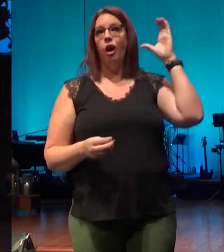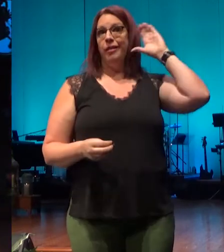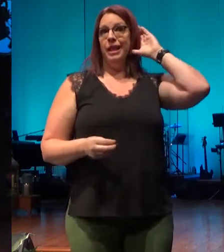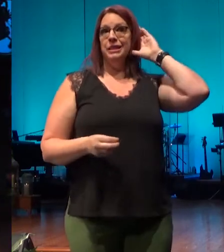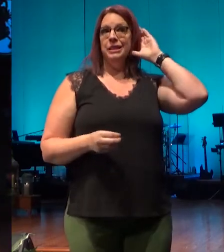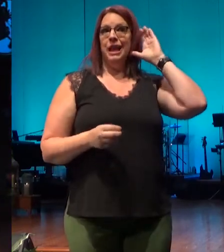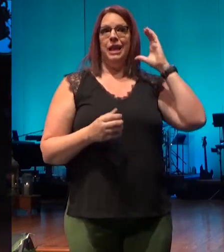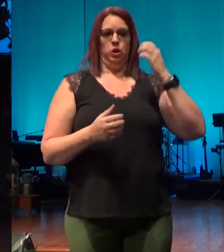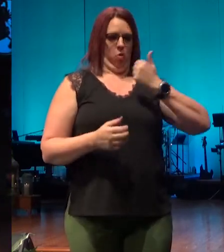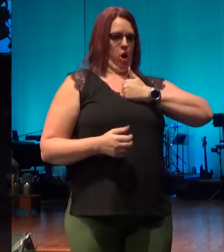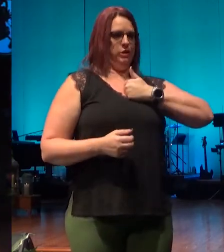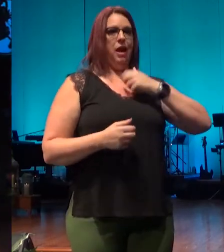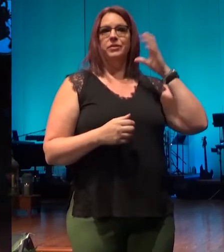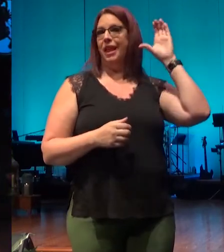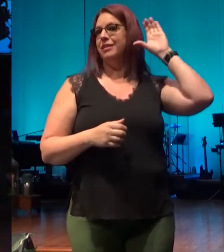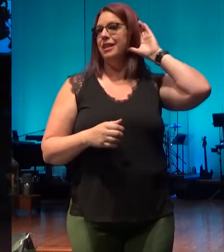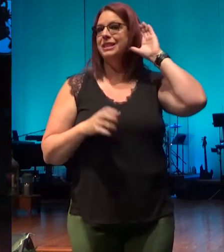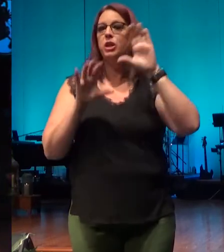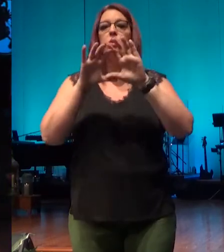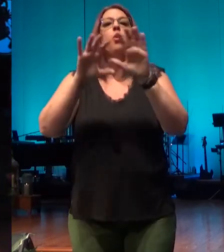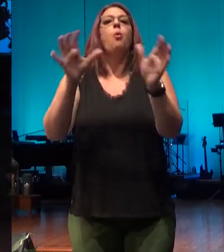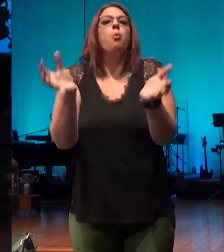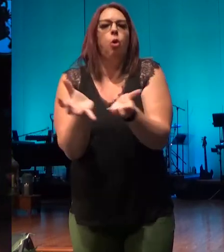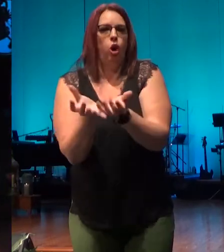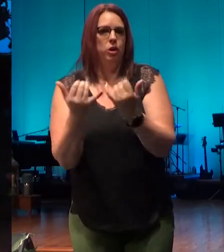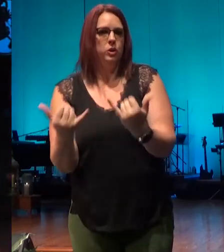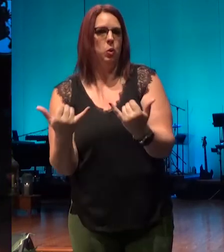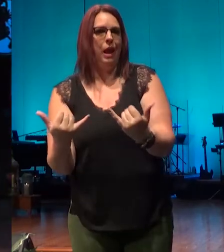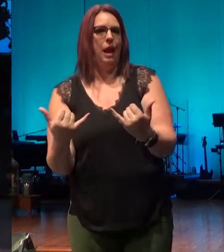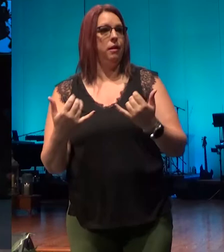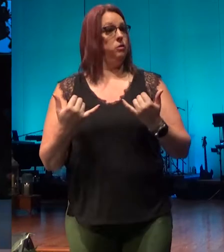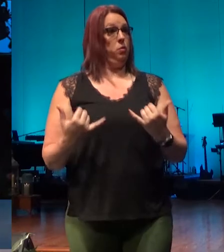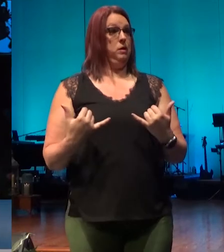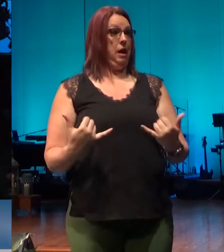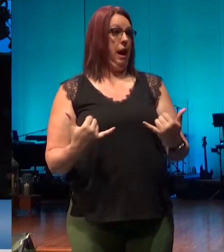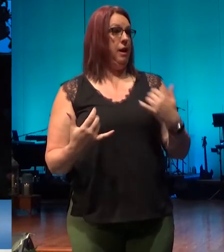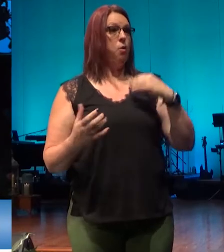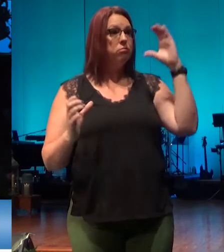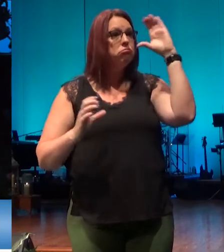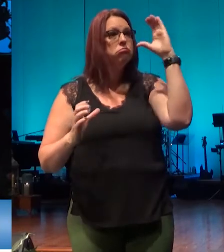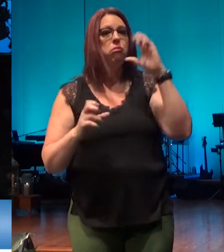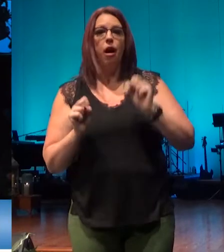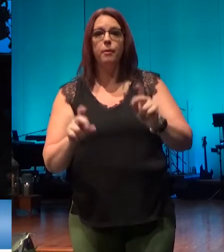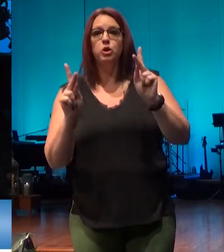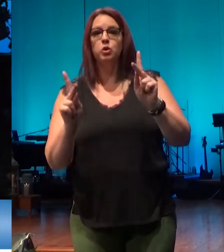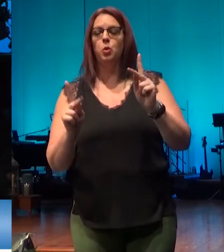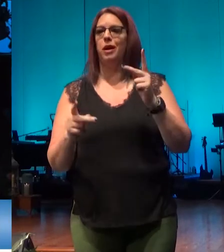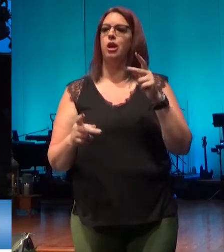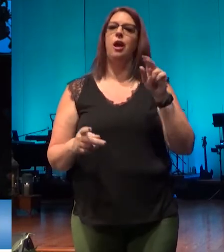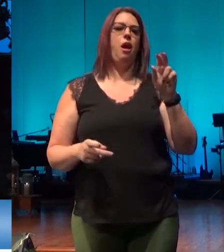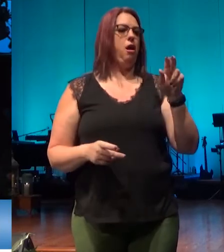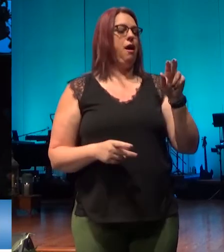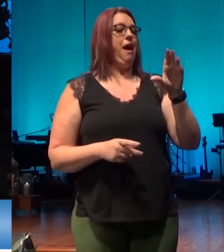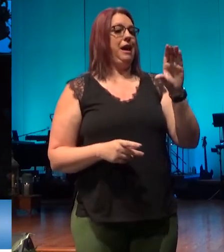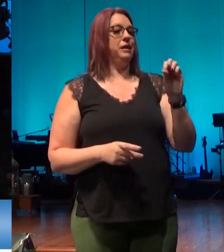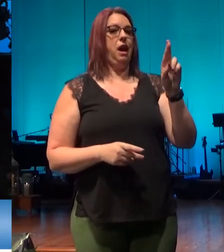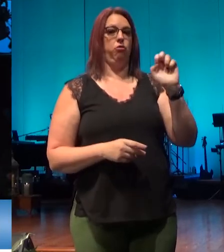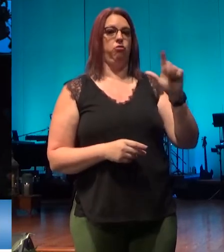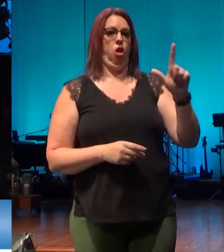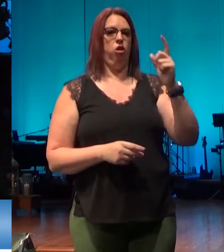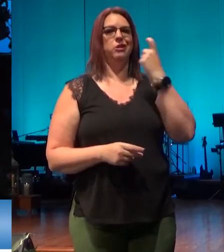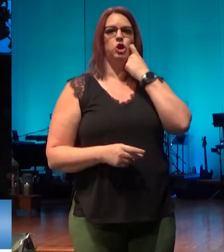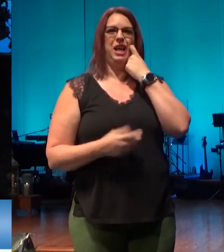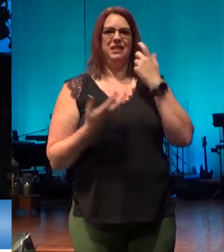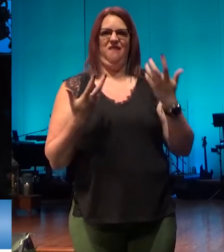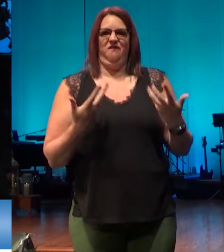world compassionately today. I wanted to explore this opportunity, and Reverend Carol just finished a wonderful class on sacred listening.